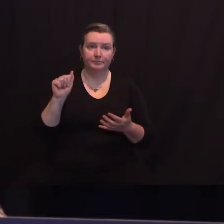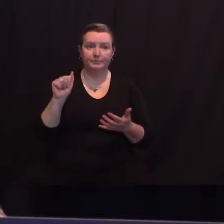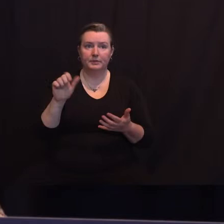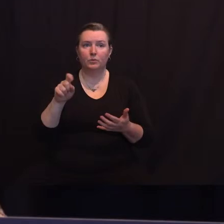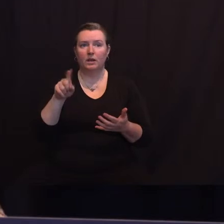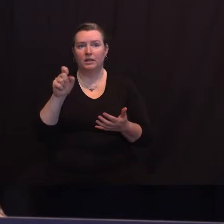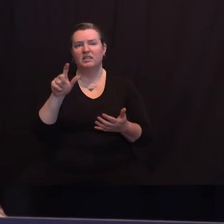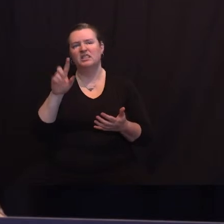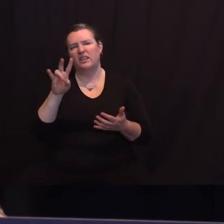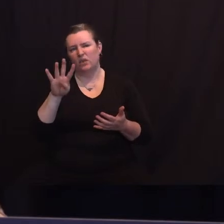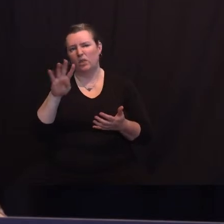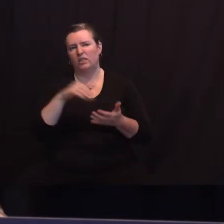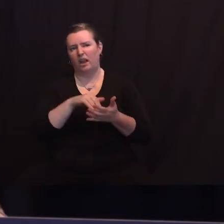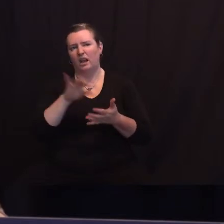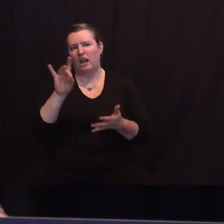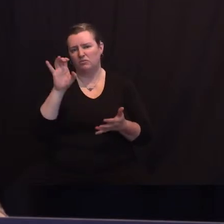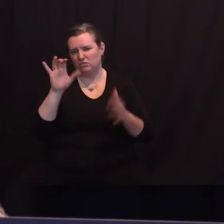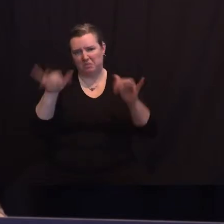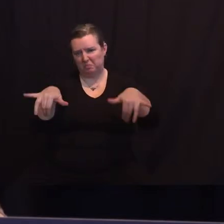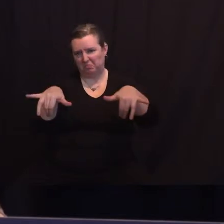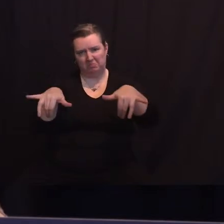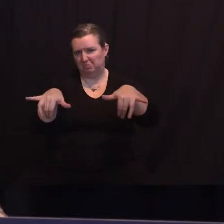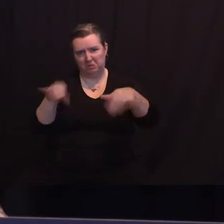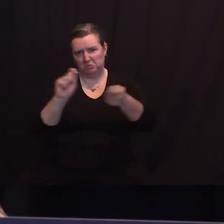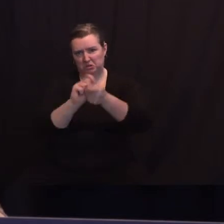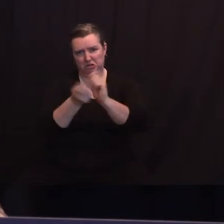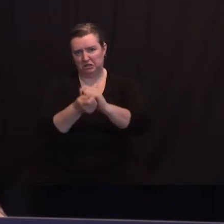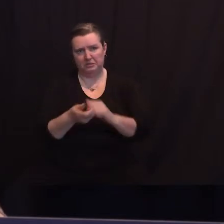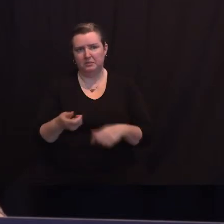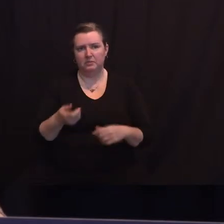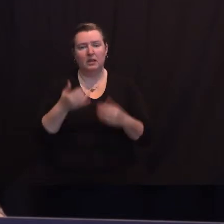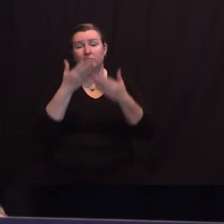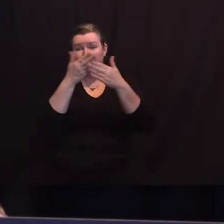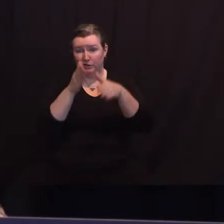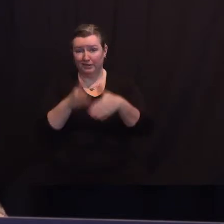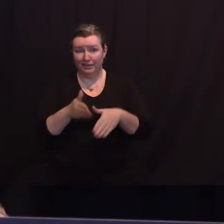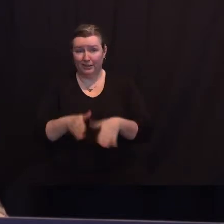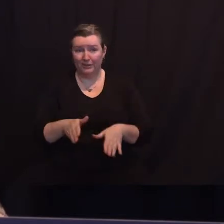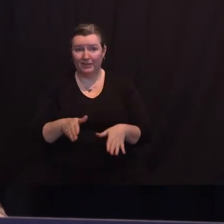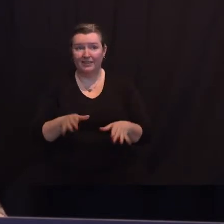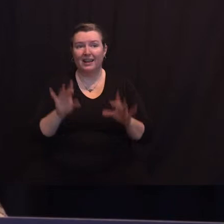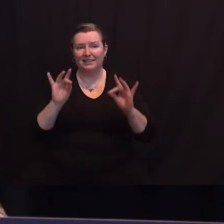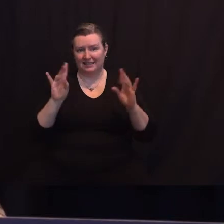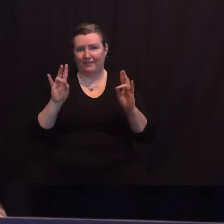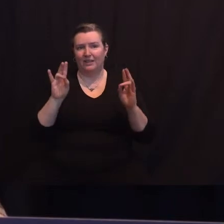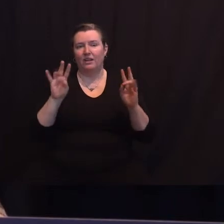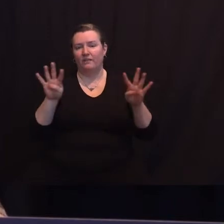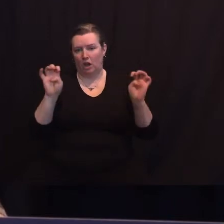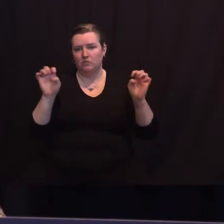174,800, of which it was split between 87,400 prime and